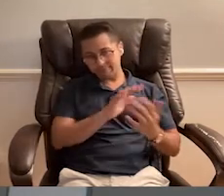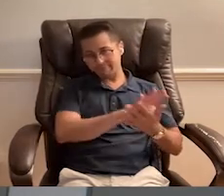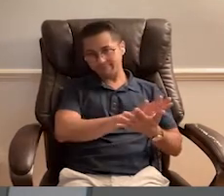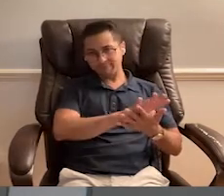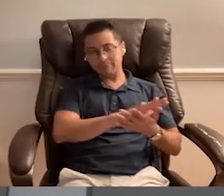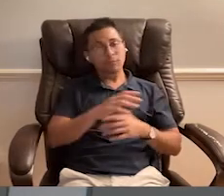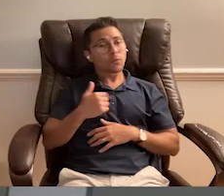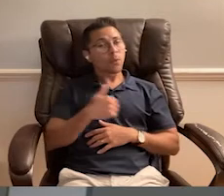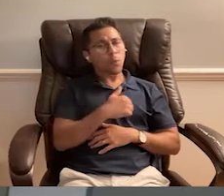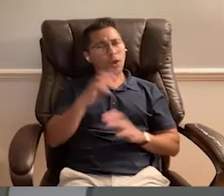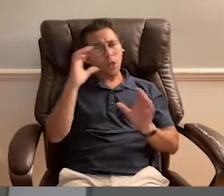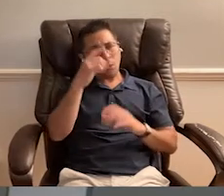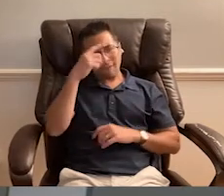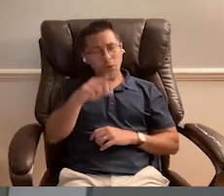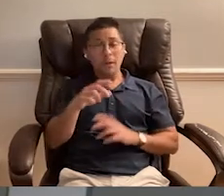So